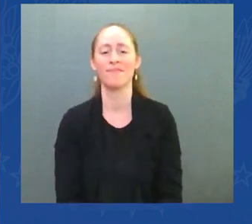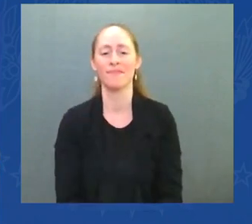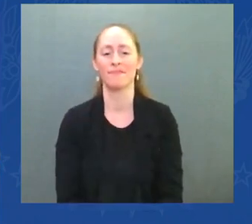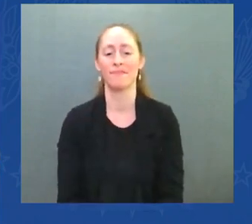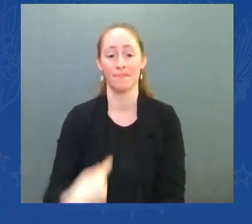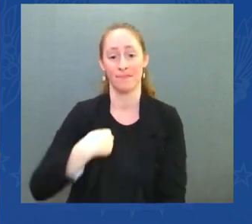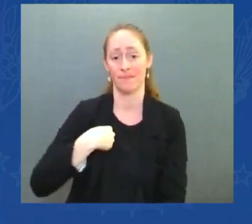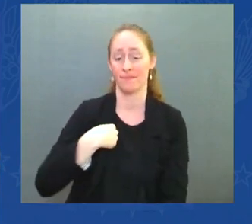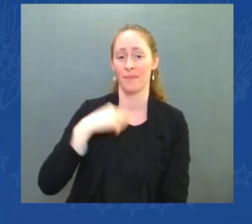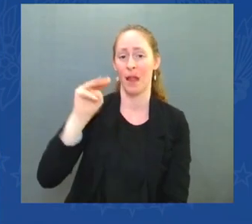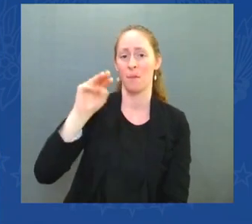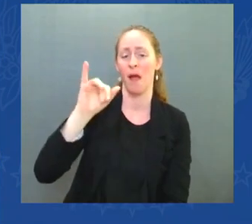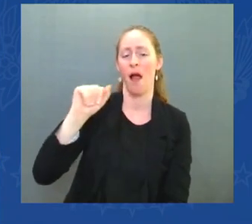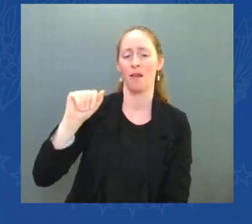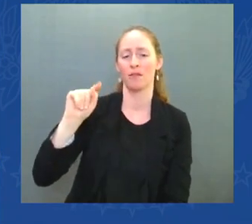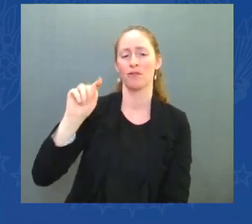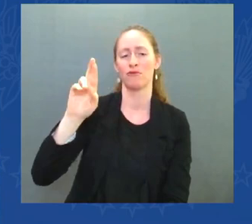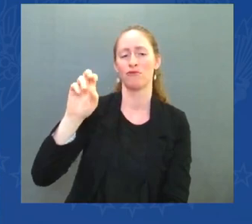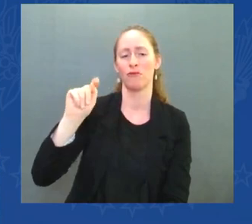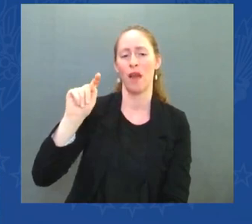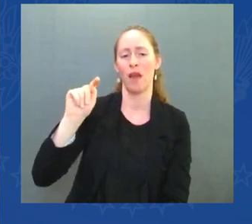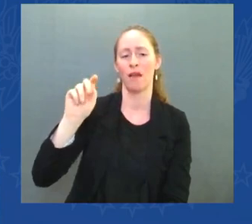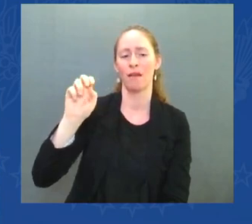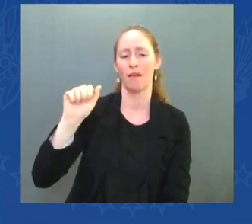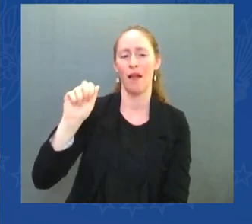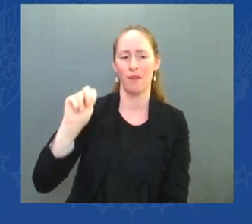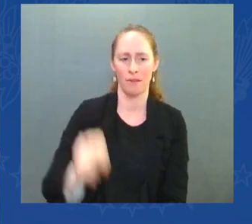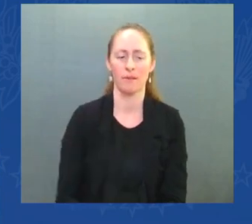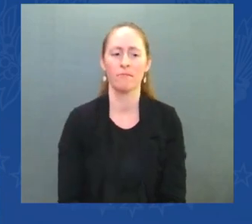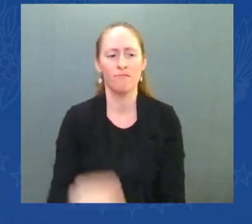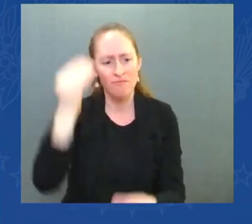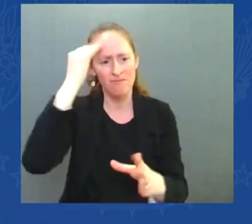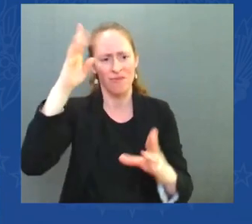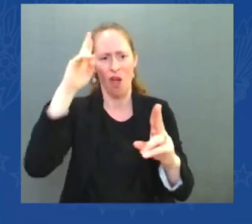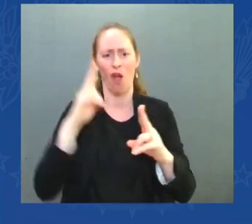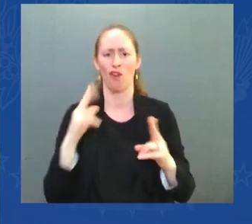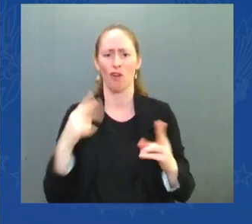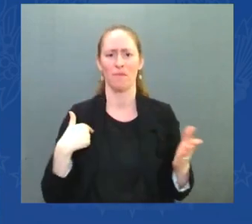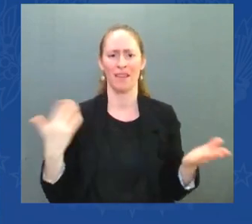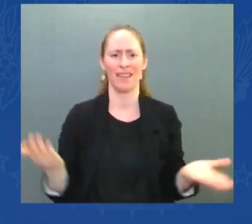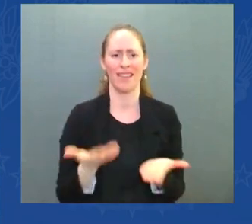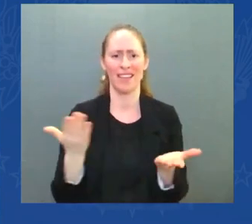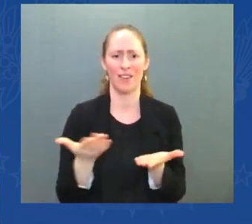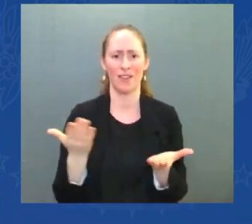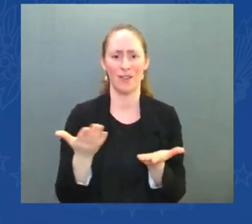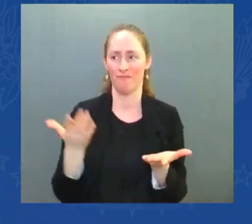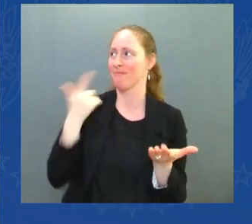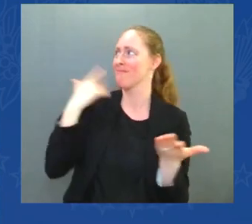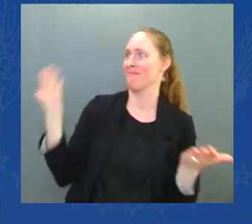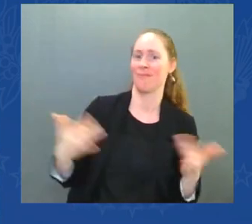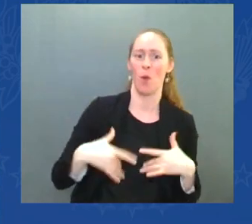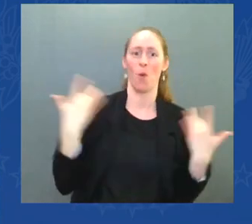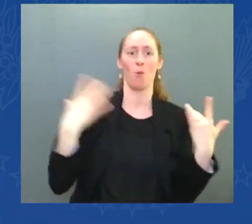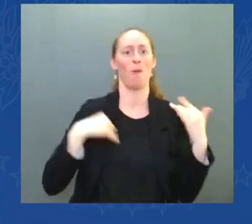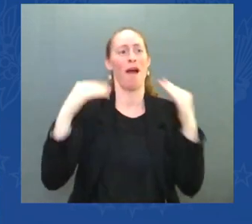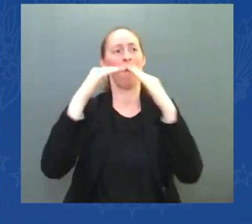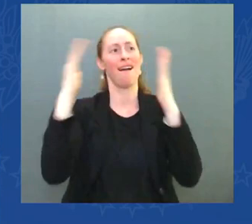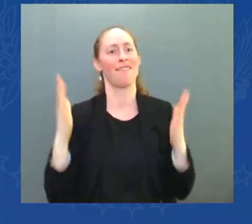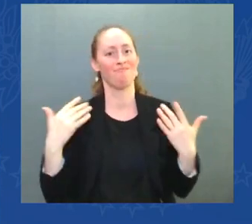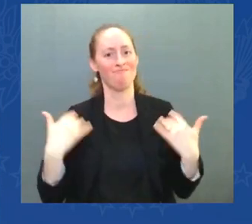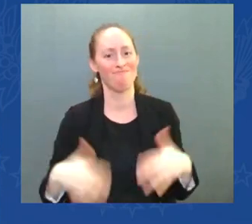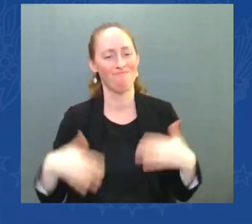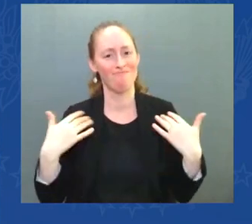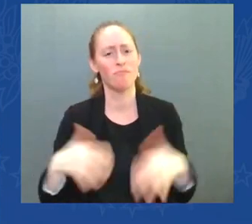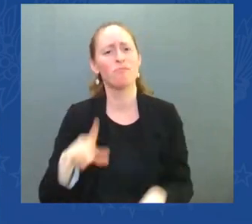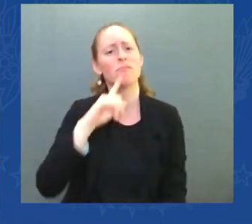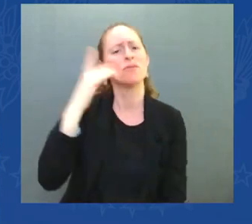here today. And not just because it's the White House, but because I'm speaking on behalf of two classmates who can't be here with